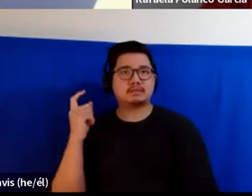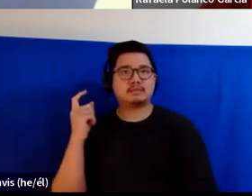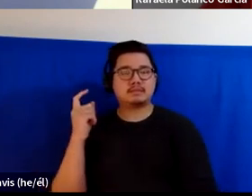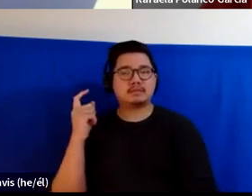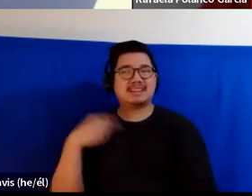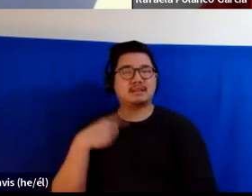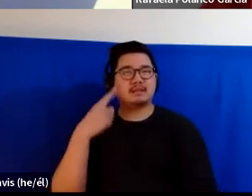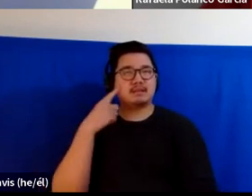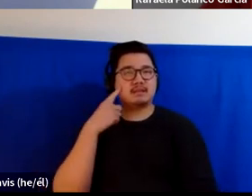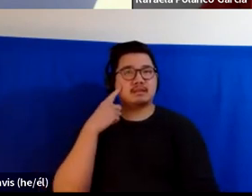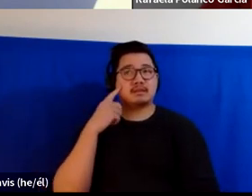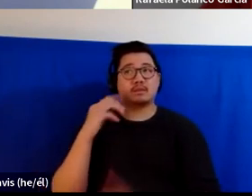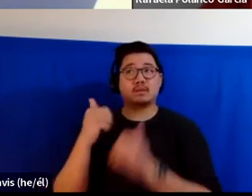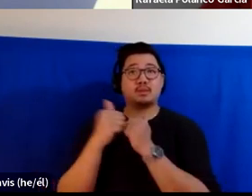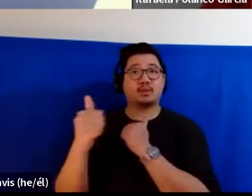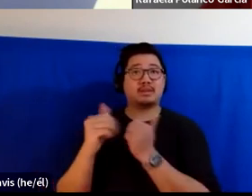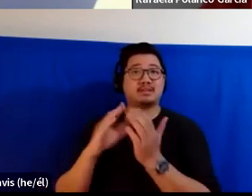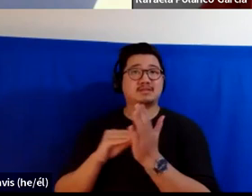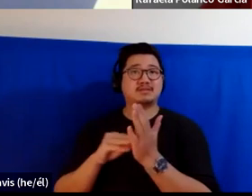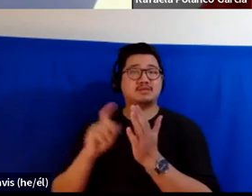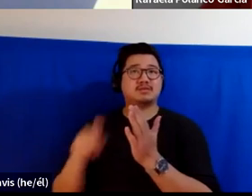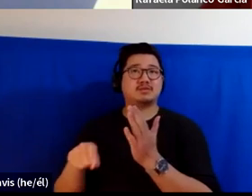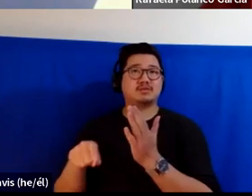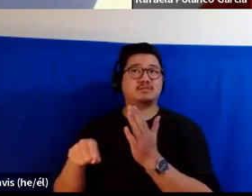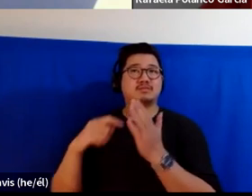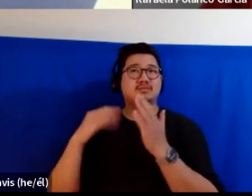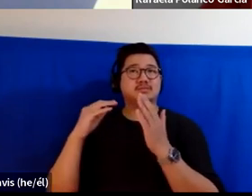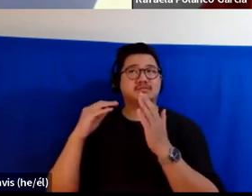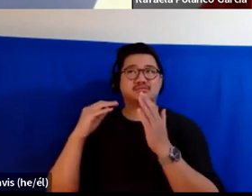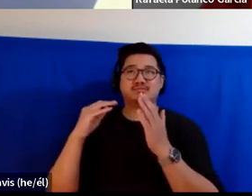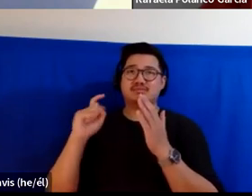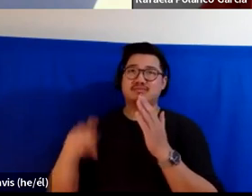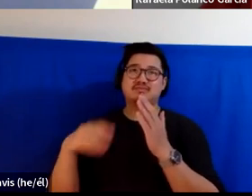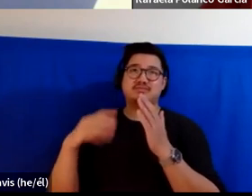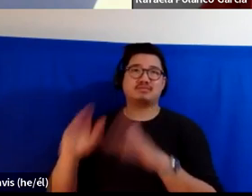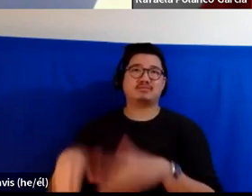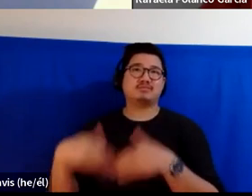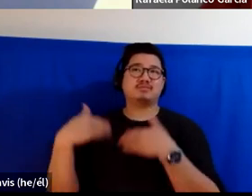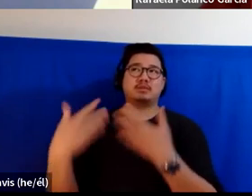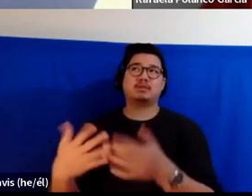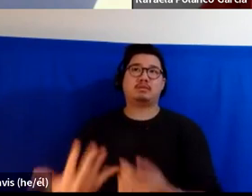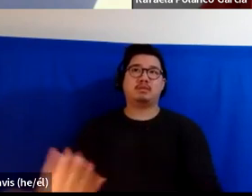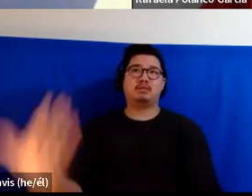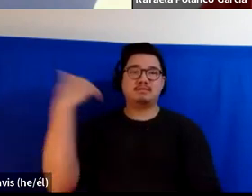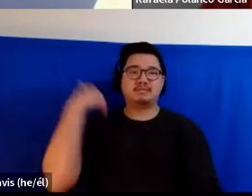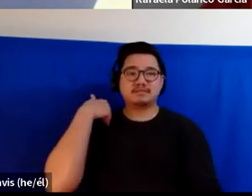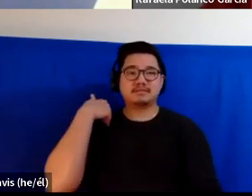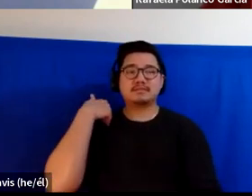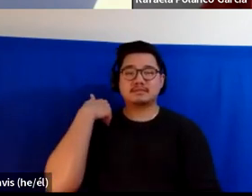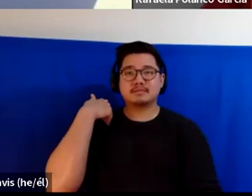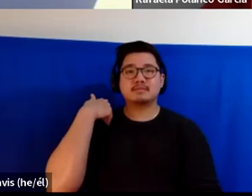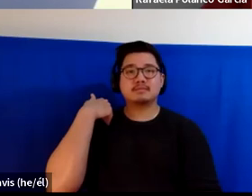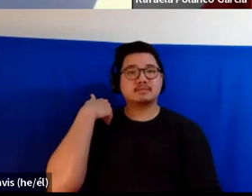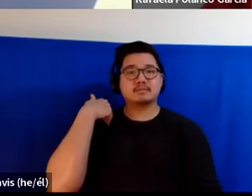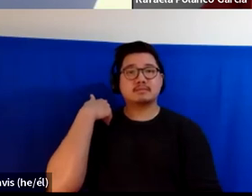that remote learning should have been on back on uh a long time ago um not that i don't